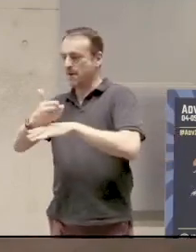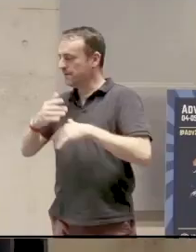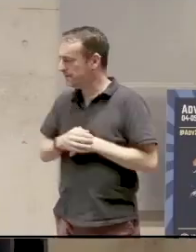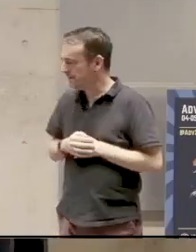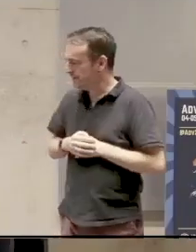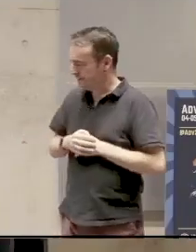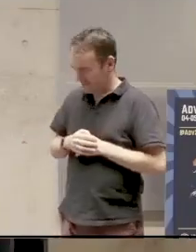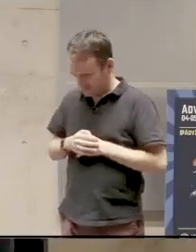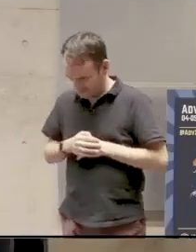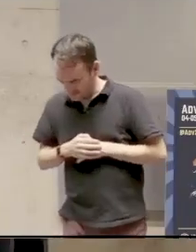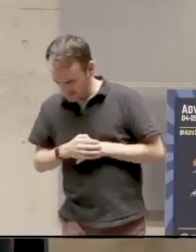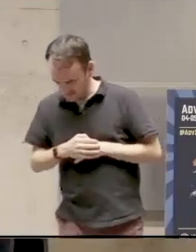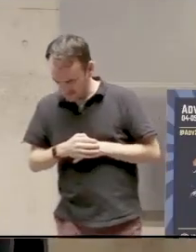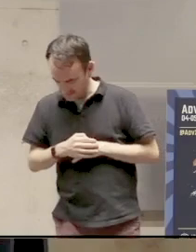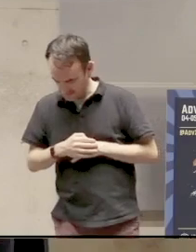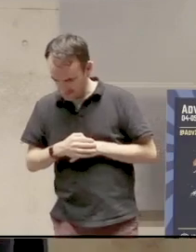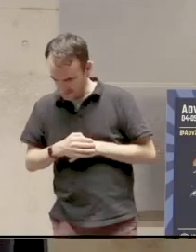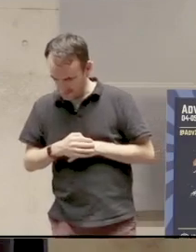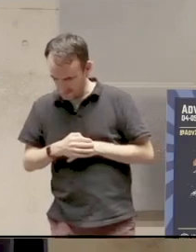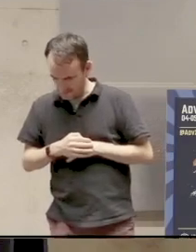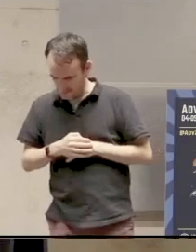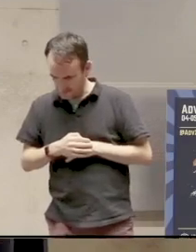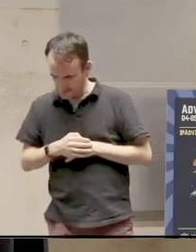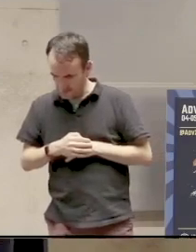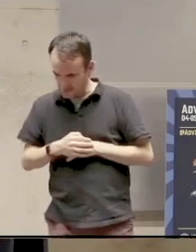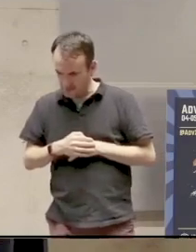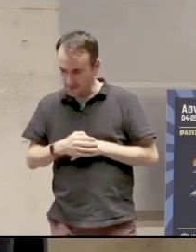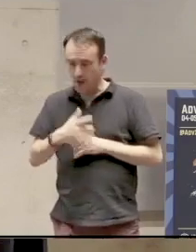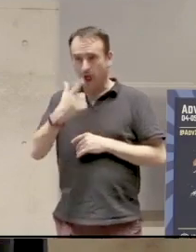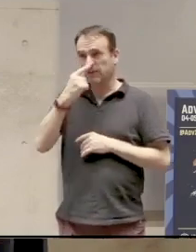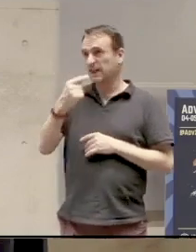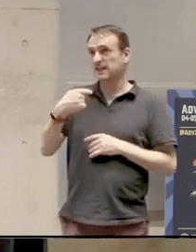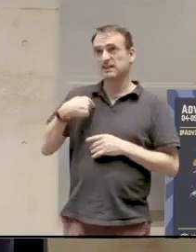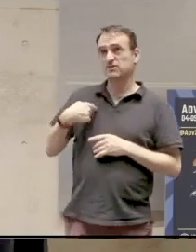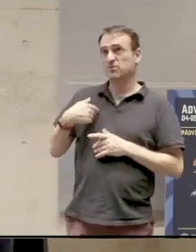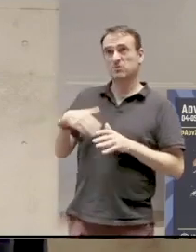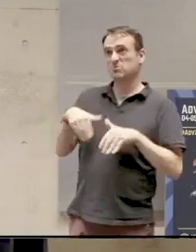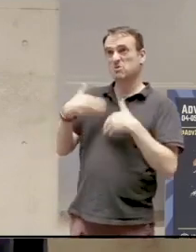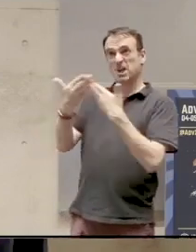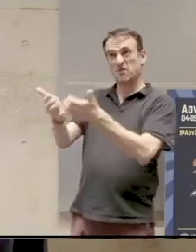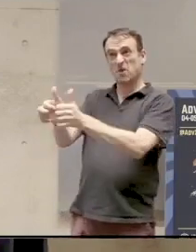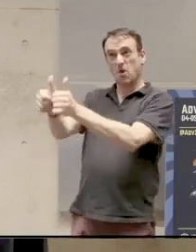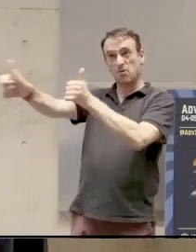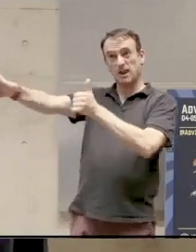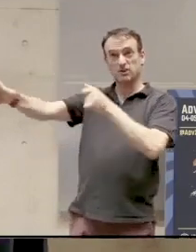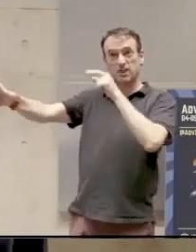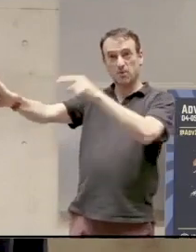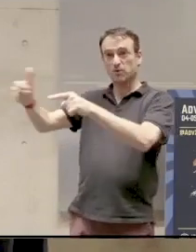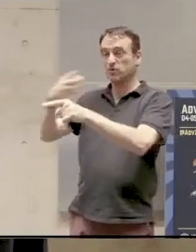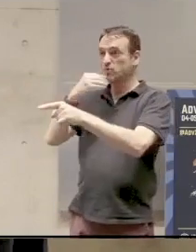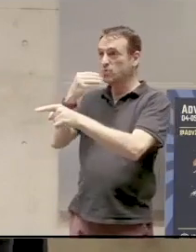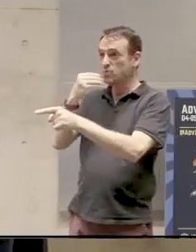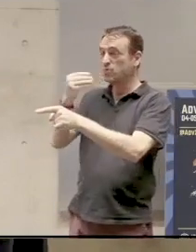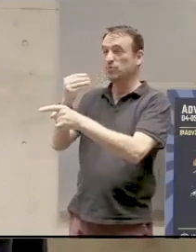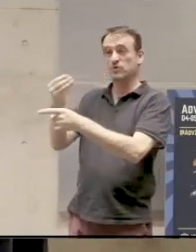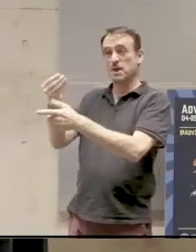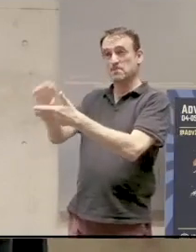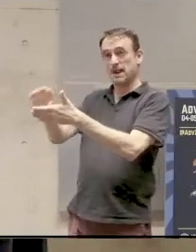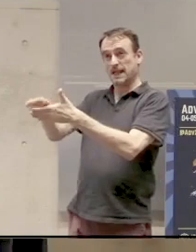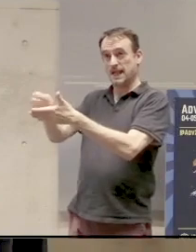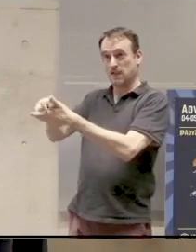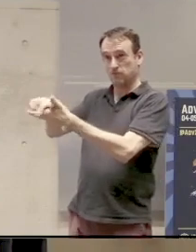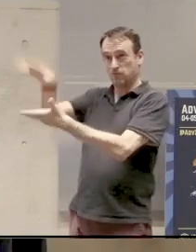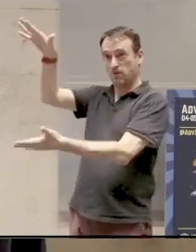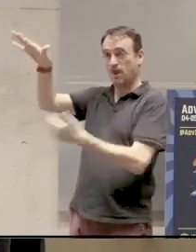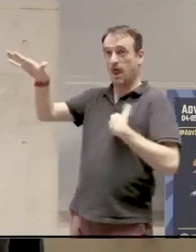Because, I mean, let's give it to a big corporation who wants to monetize and make all sorts of huge sums of